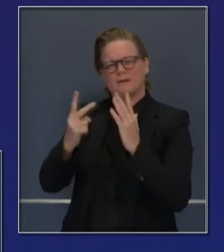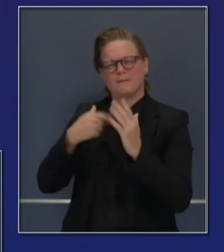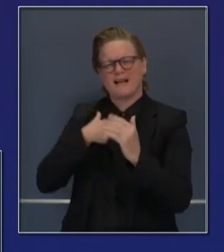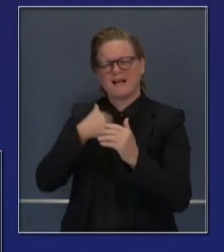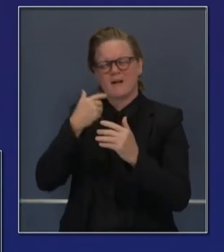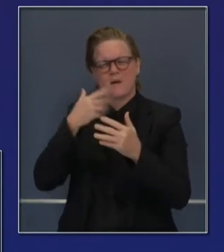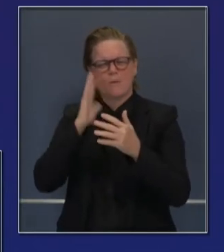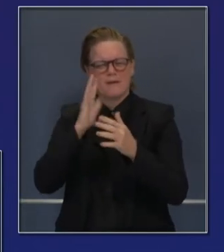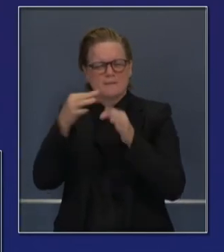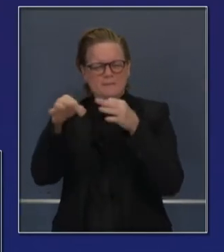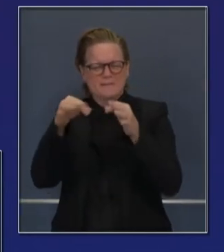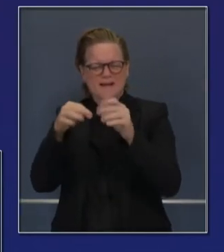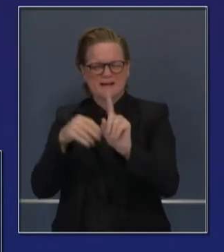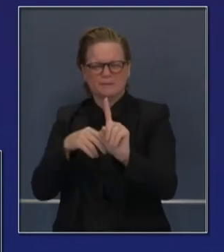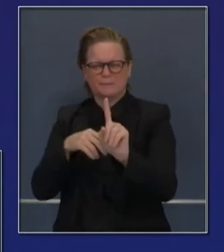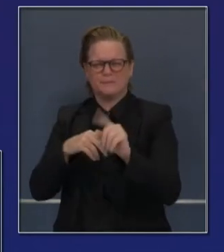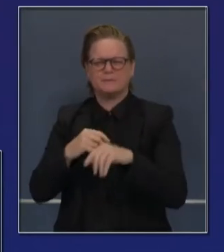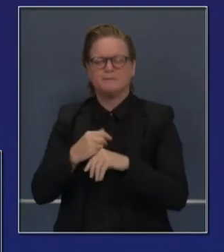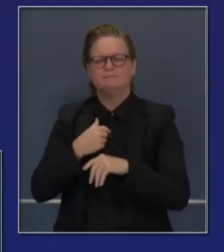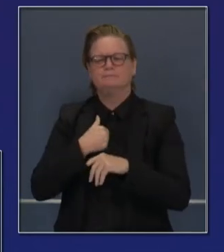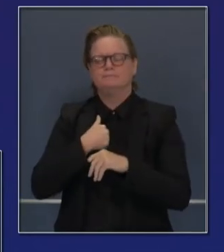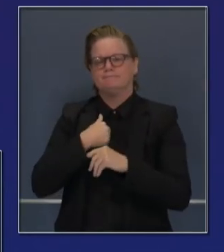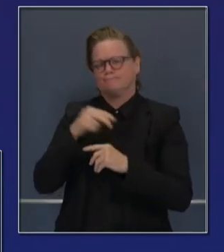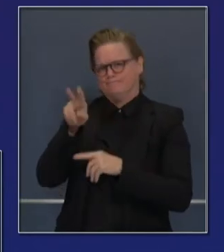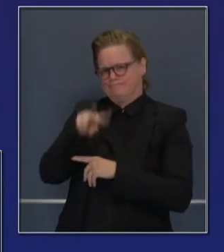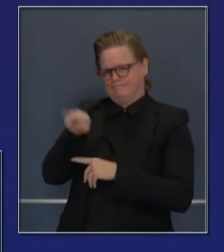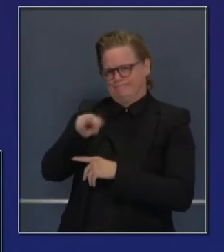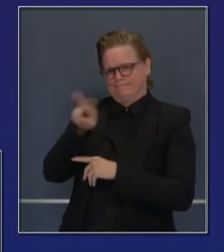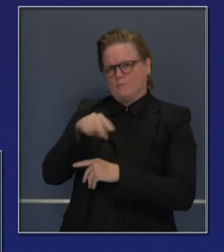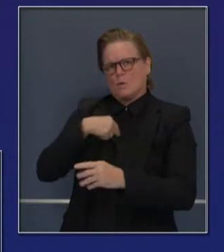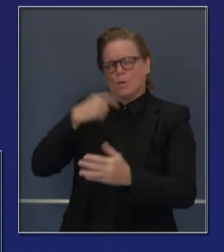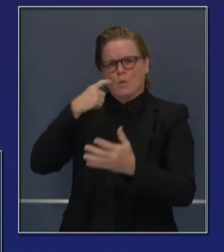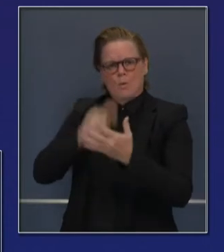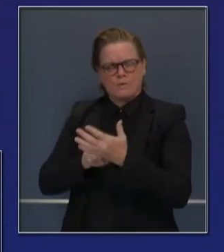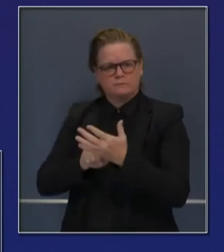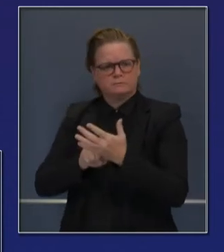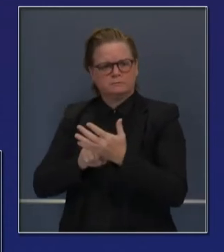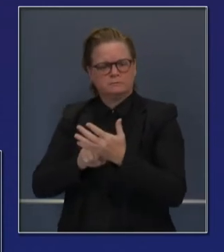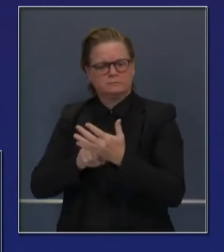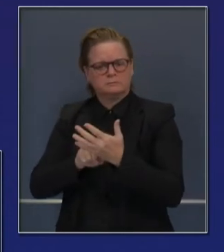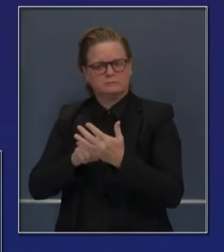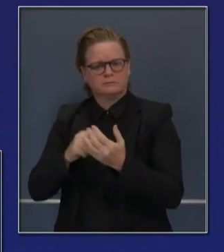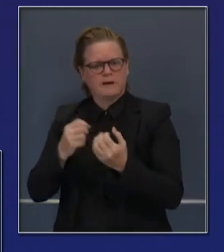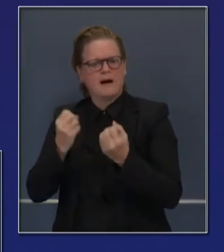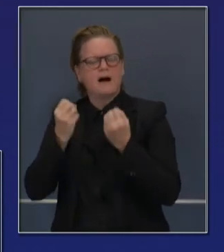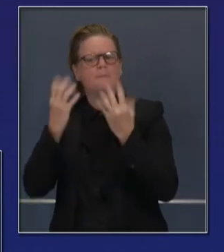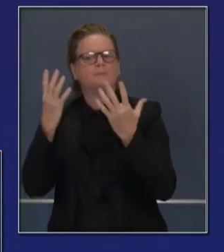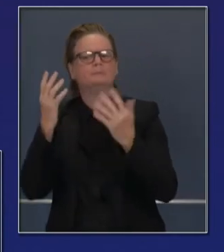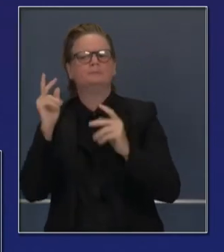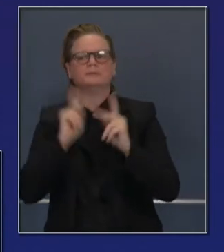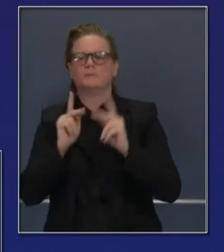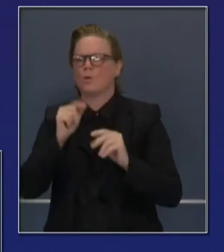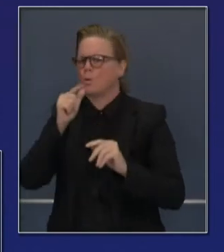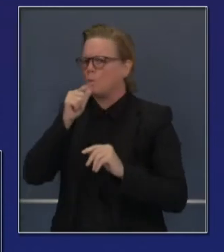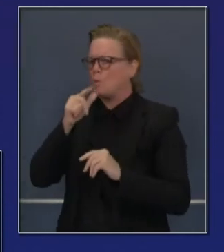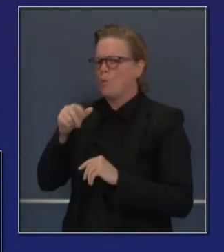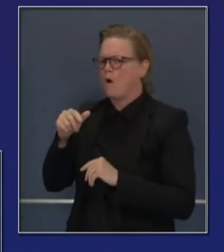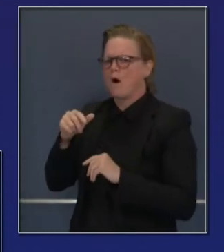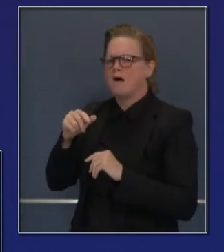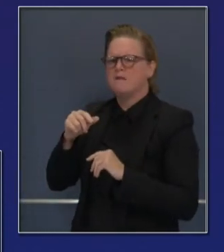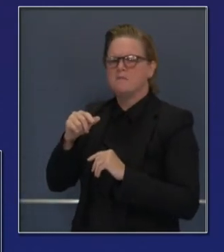we are showing hospitalizations that without any additional interventions, change of